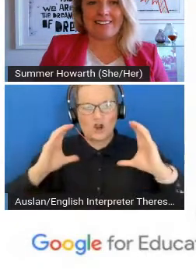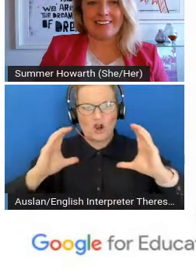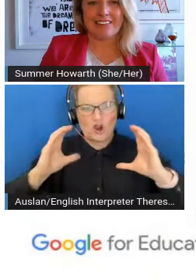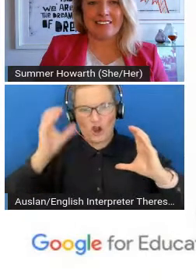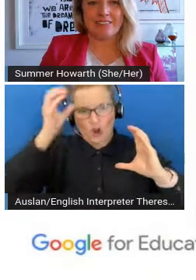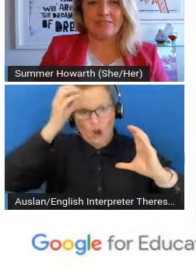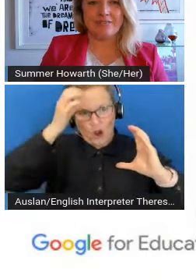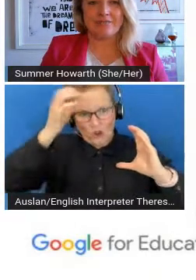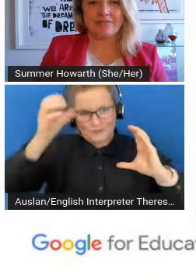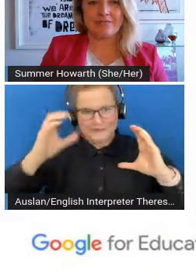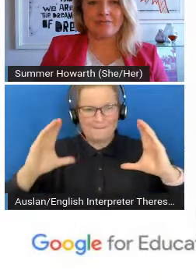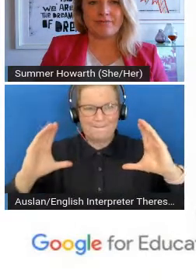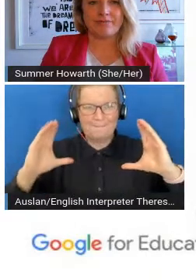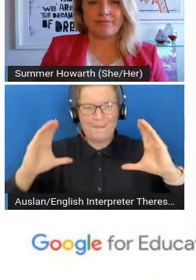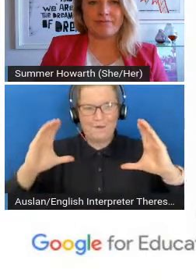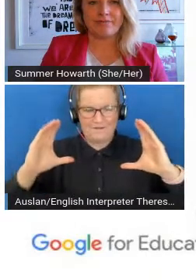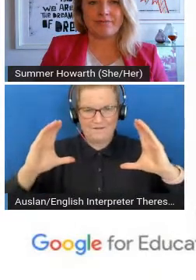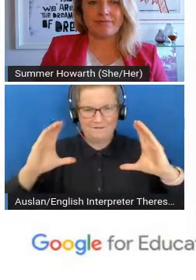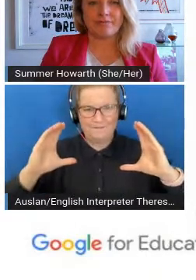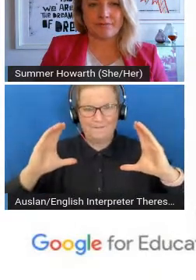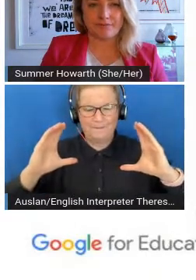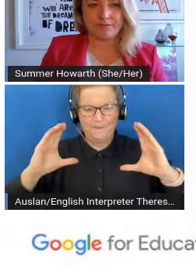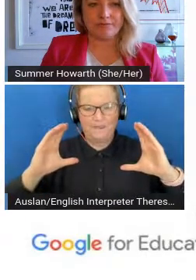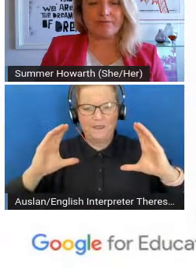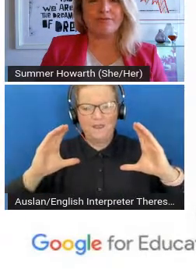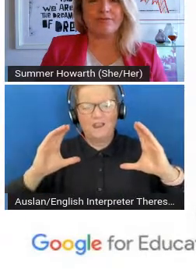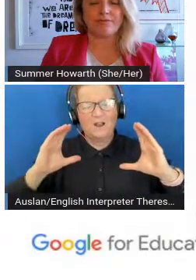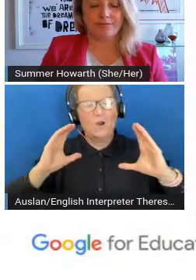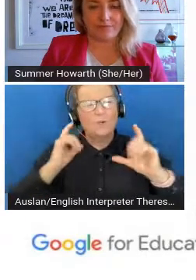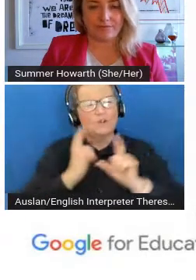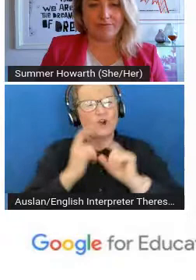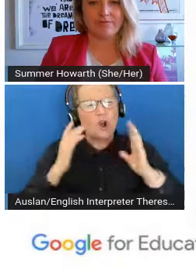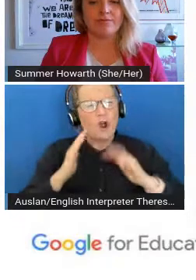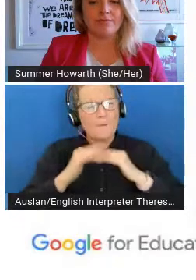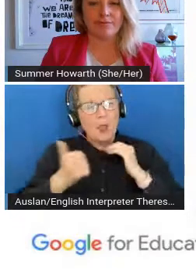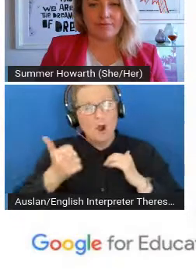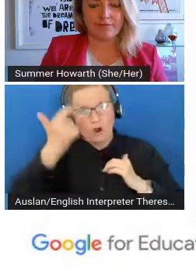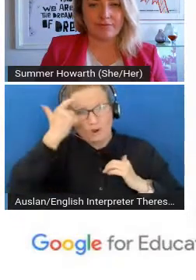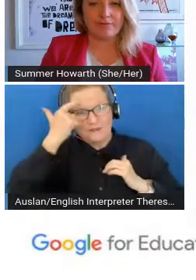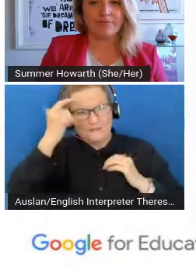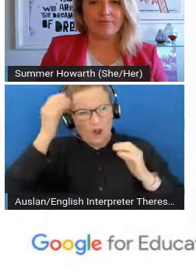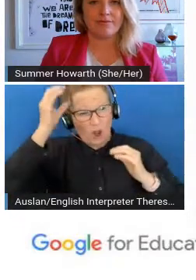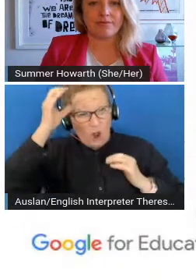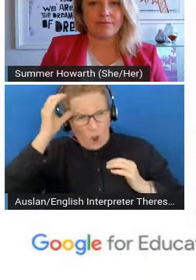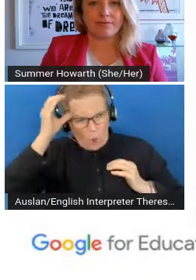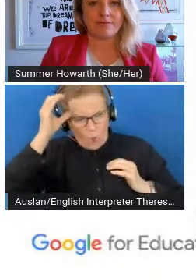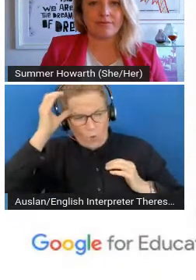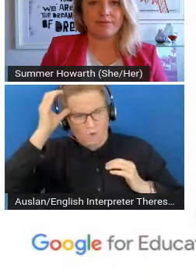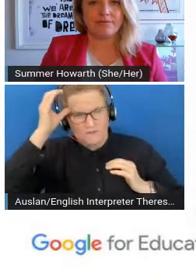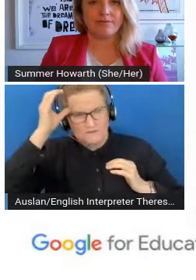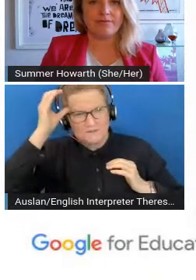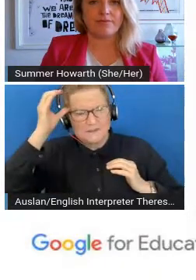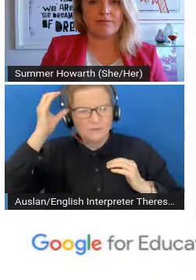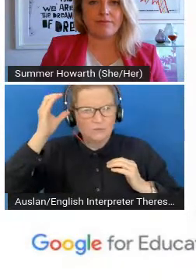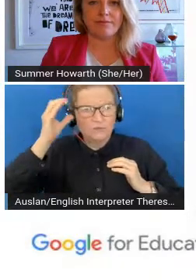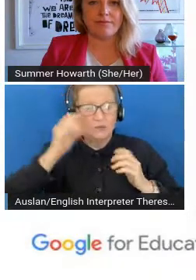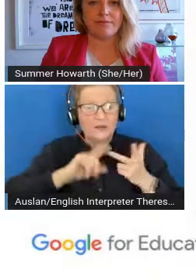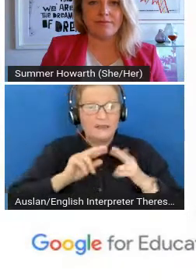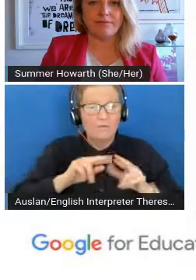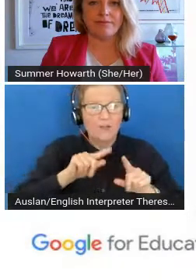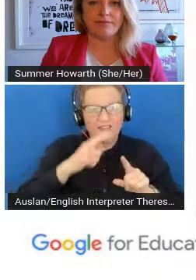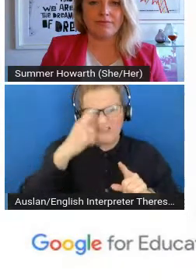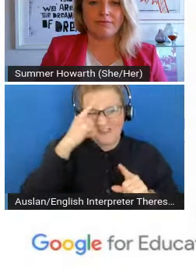lot about this idea of cognitive load. And if we were to think about the idea of learning at